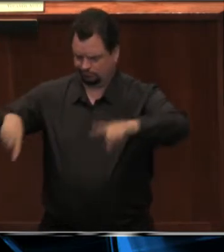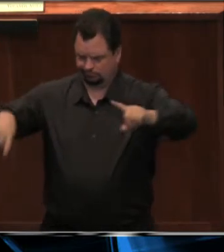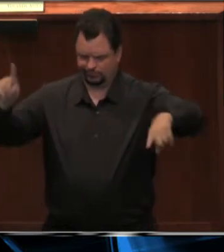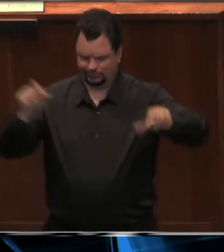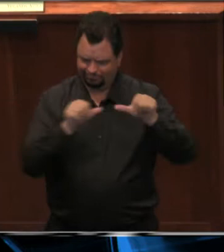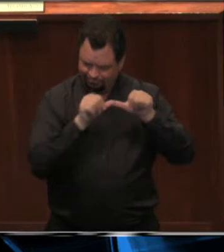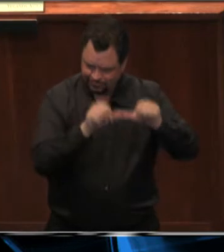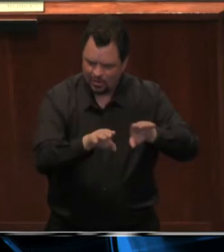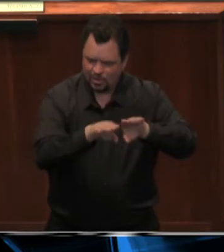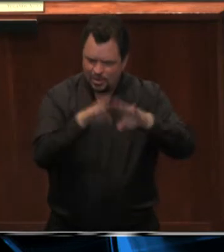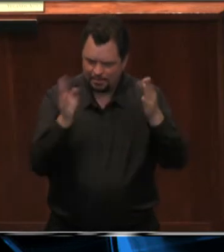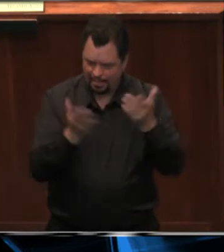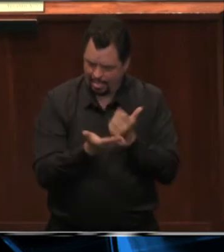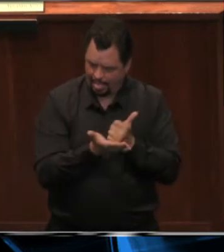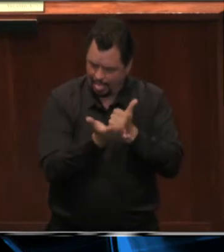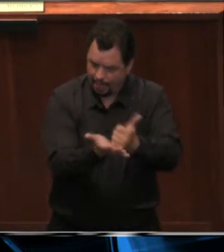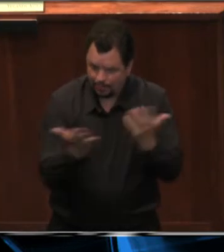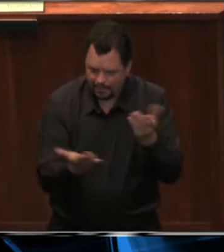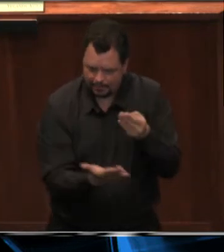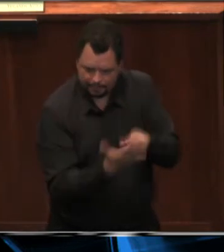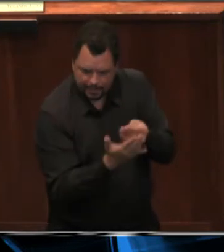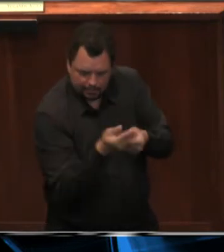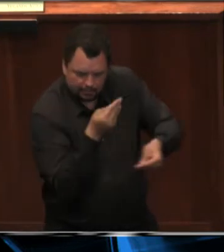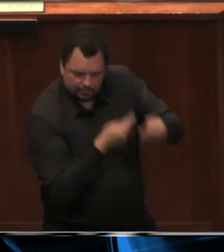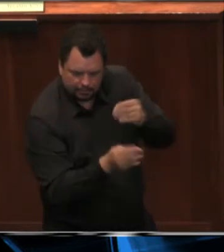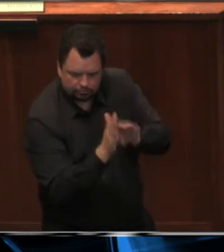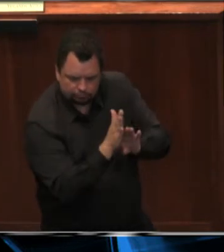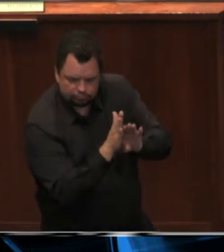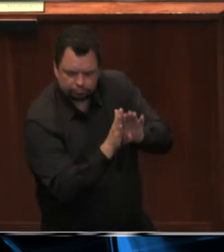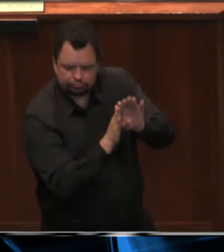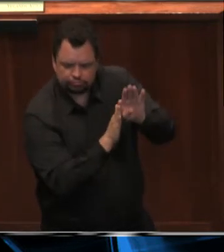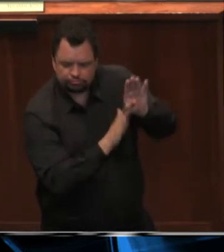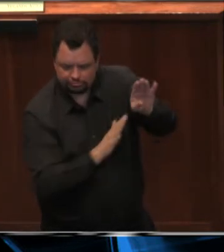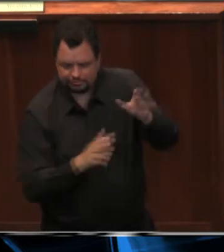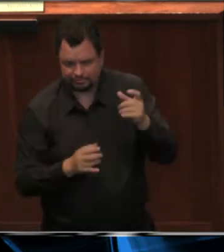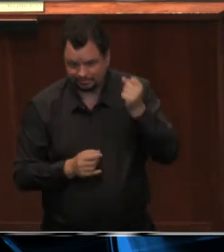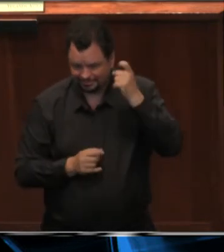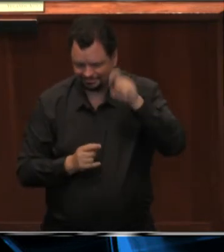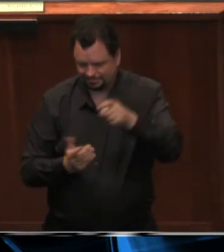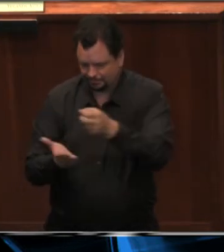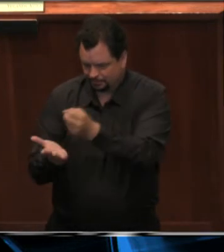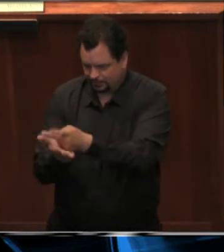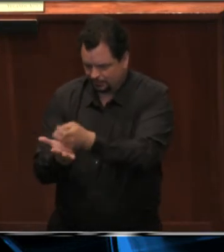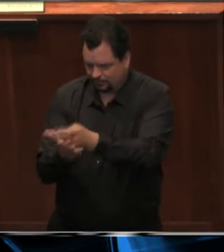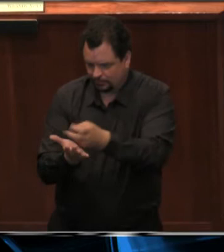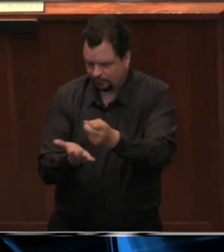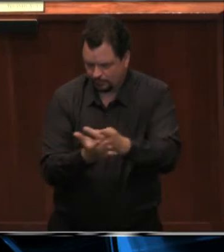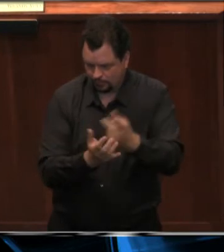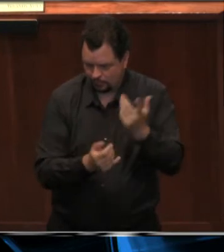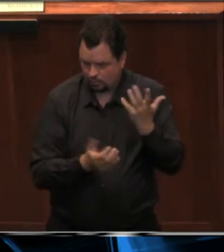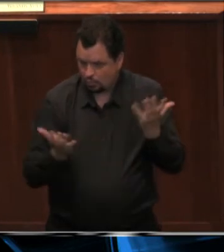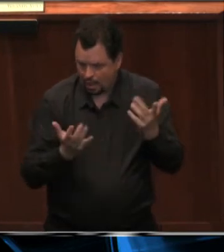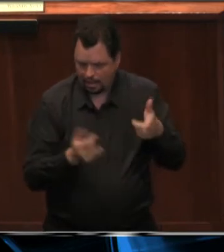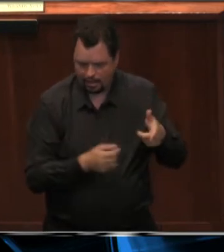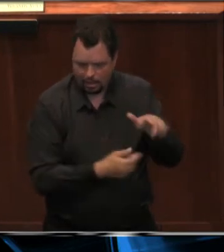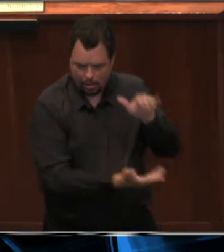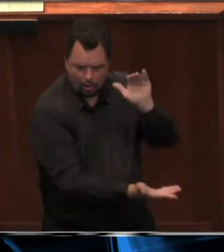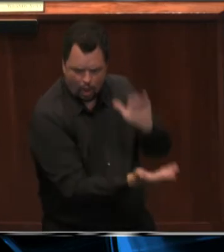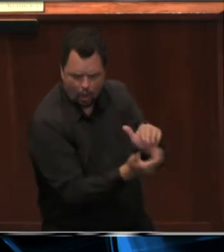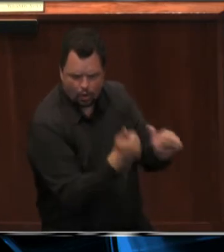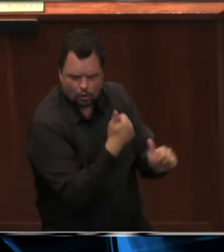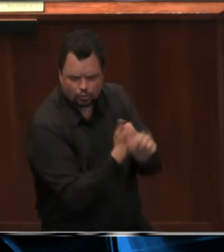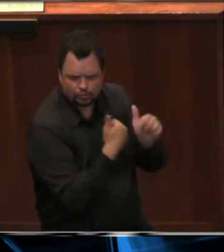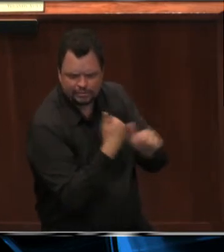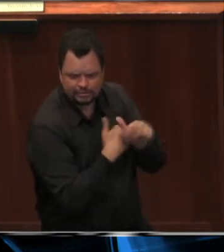in our community. All of these variances were approved at a low threshold level. So I just wanted to take a moment to talk about what